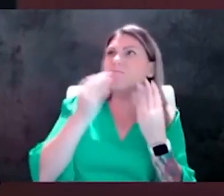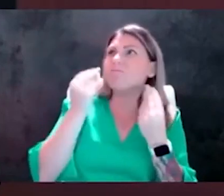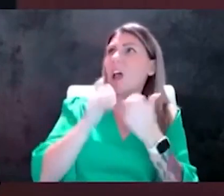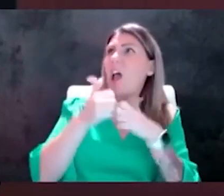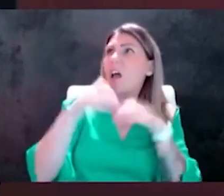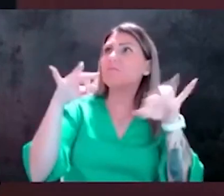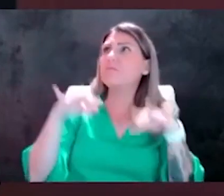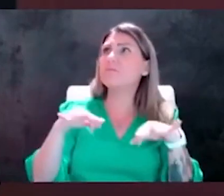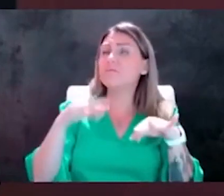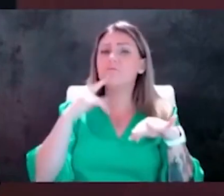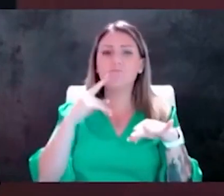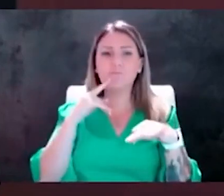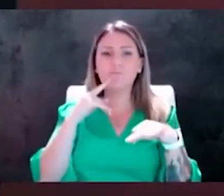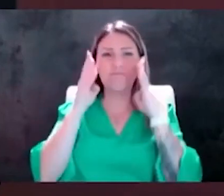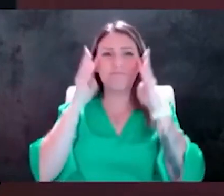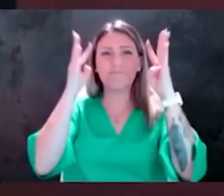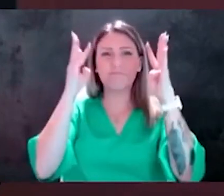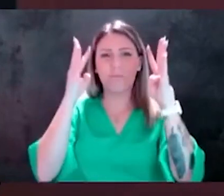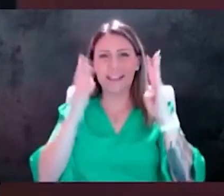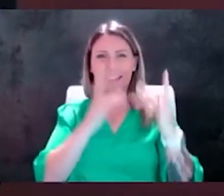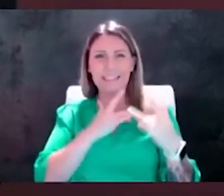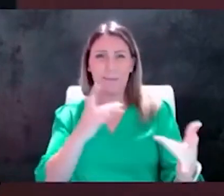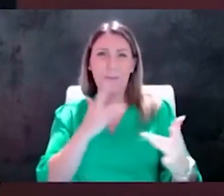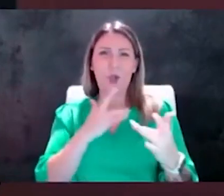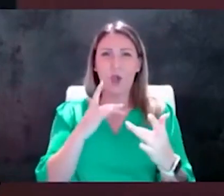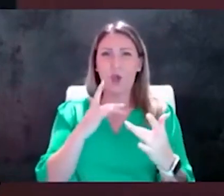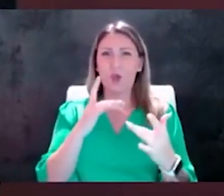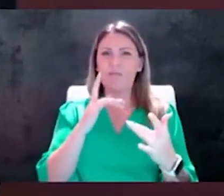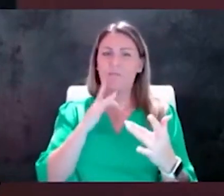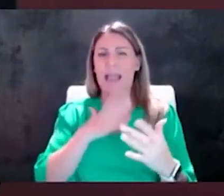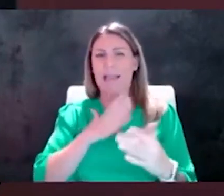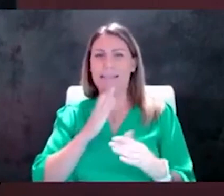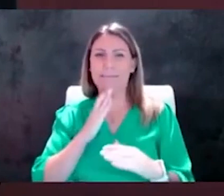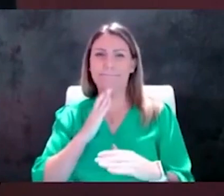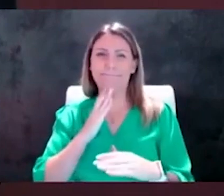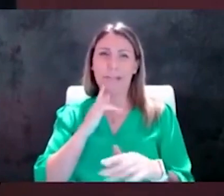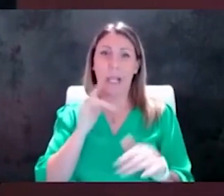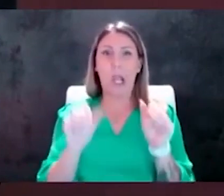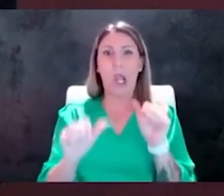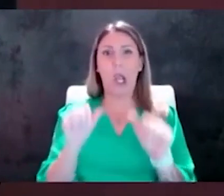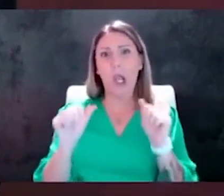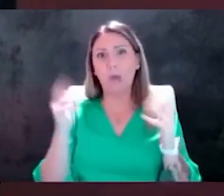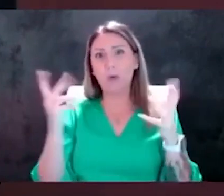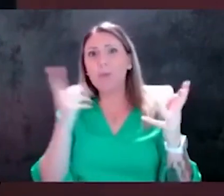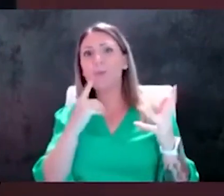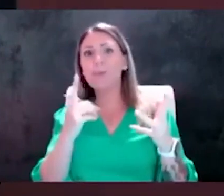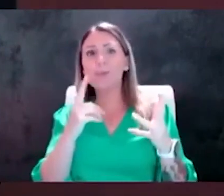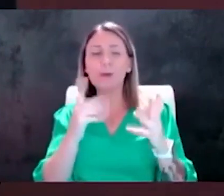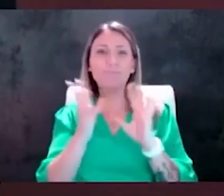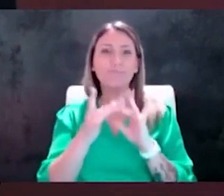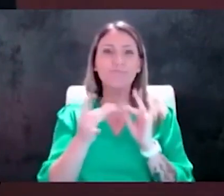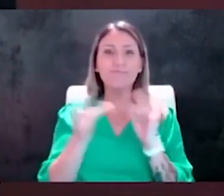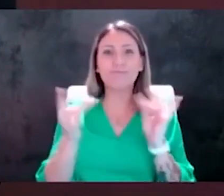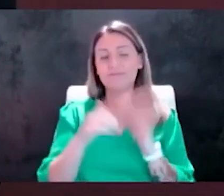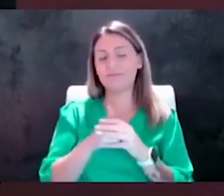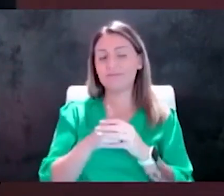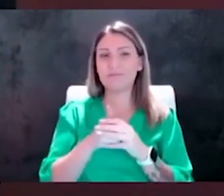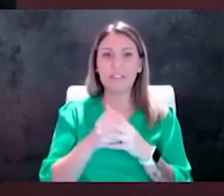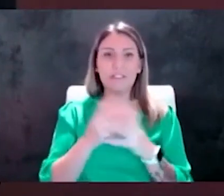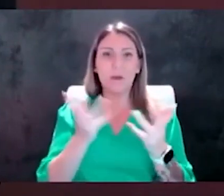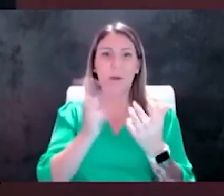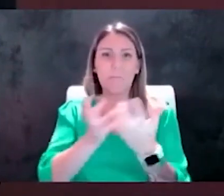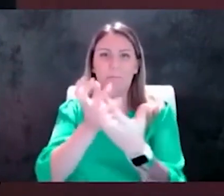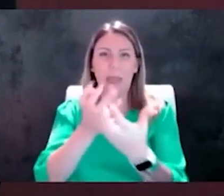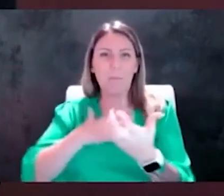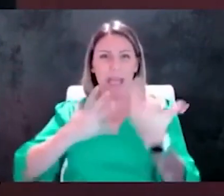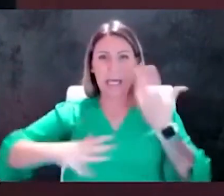come up with one of my typical Stites awkwardisms. So, you know, let's say I don't know how to match my colors and my clothes very well,